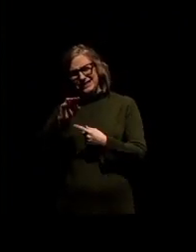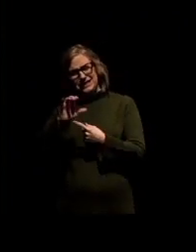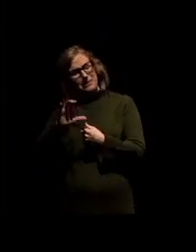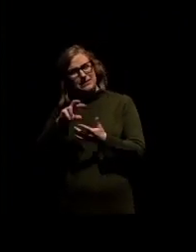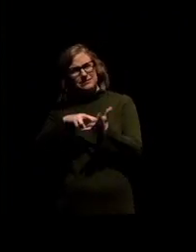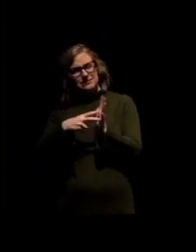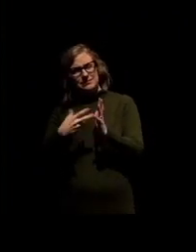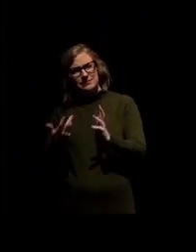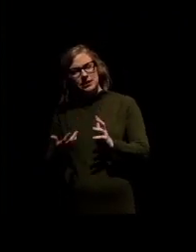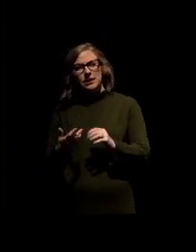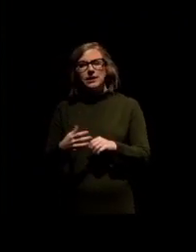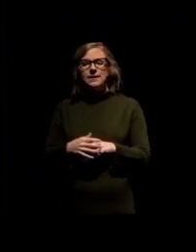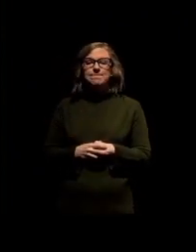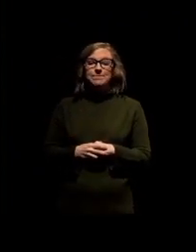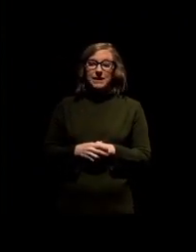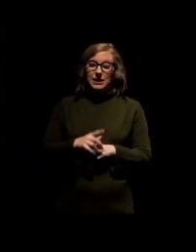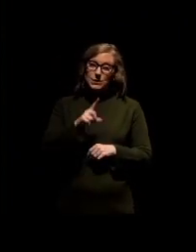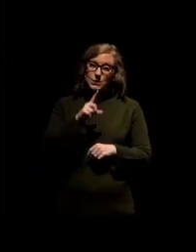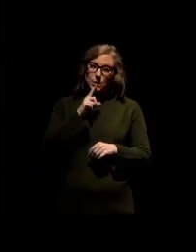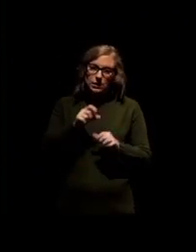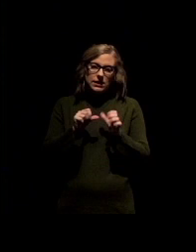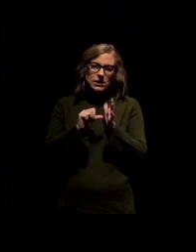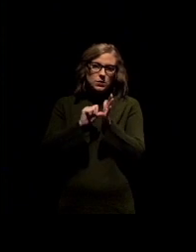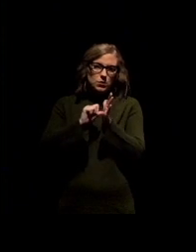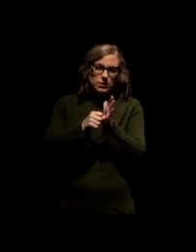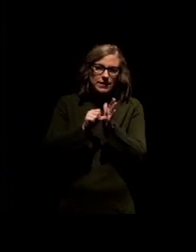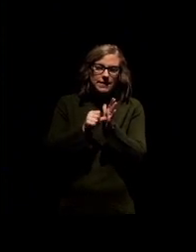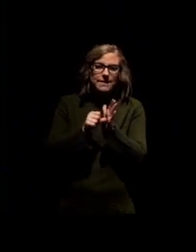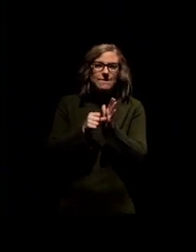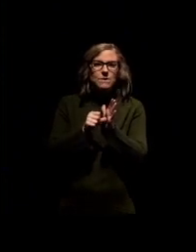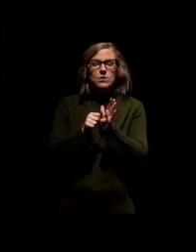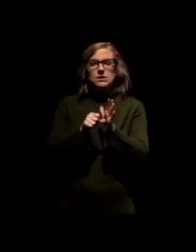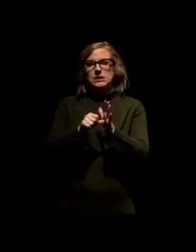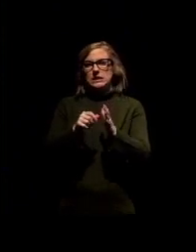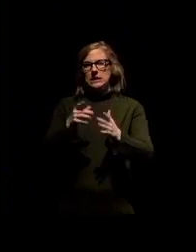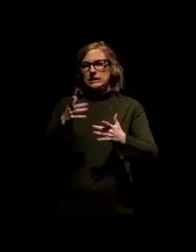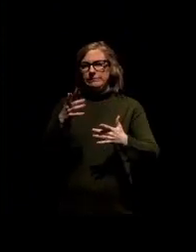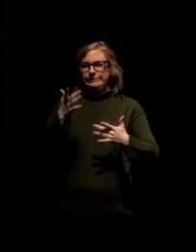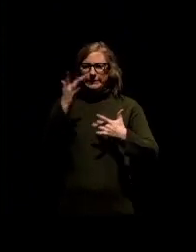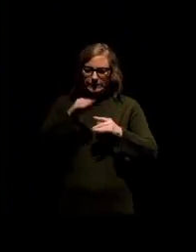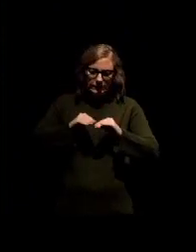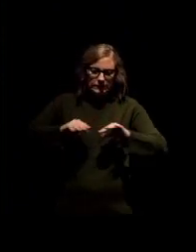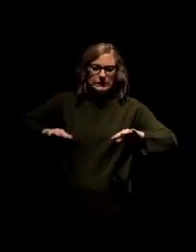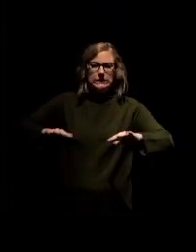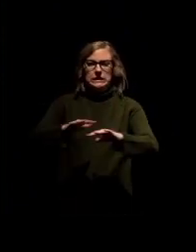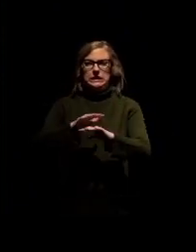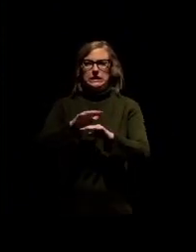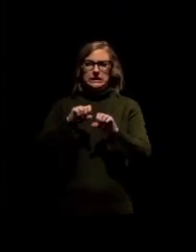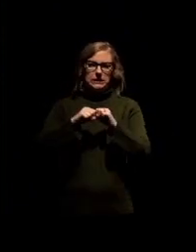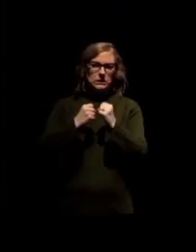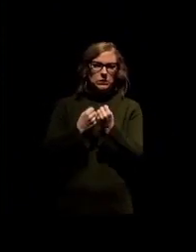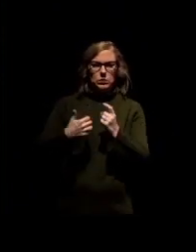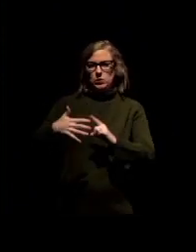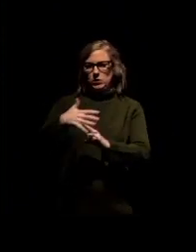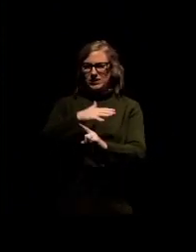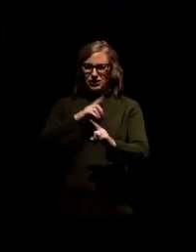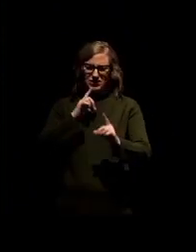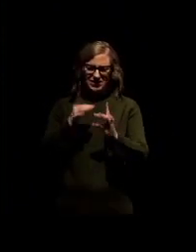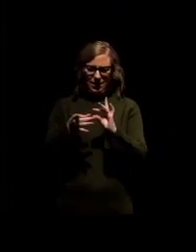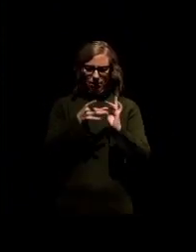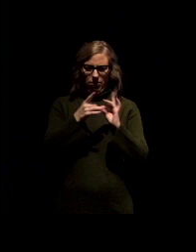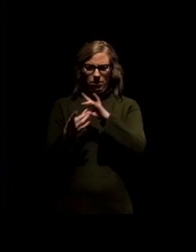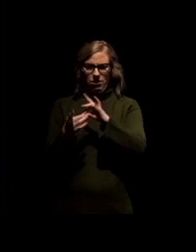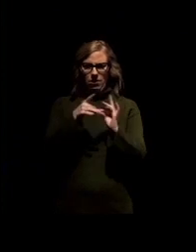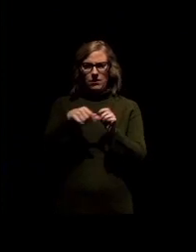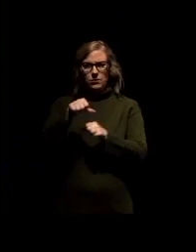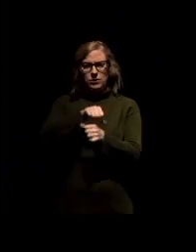a syndemic is mutually reinforcing interactions of disease and social conditions that kind of interact with each other and amplify the impact and the